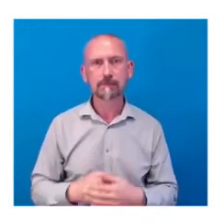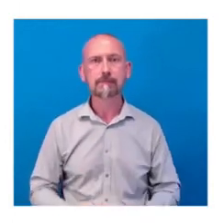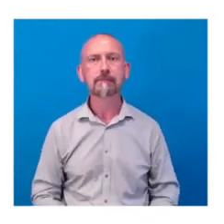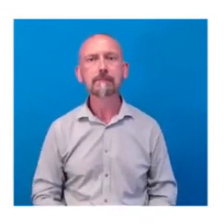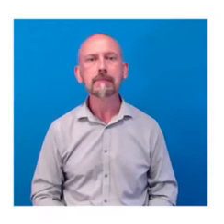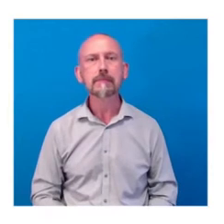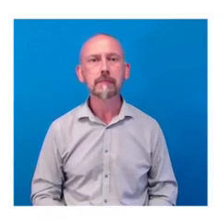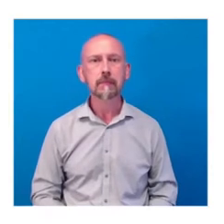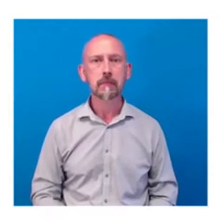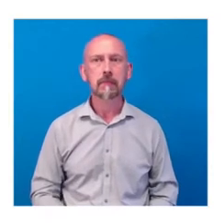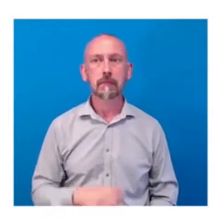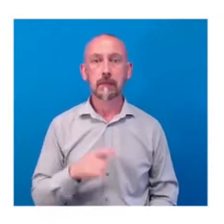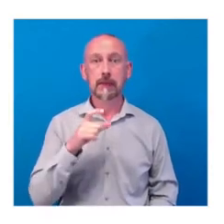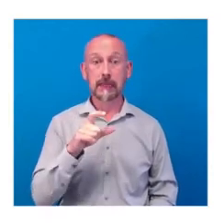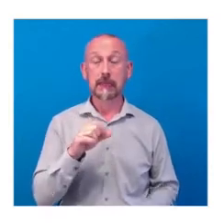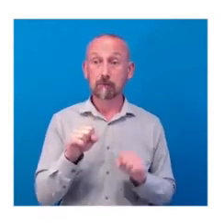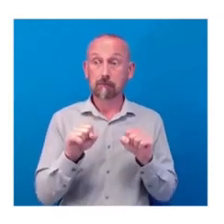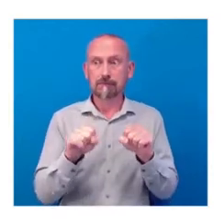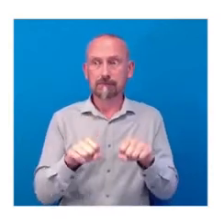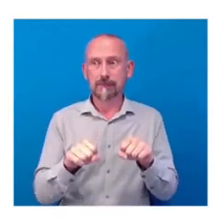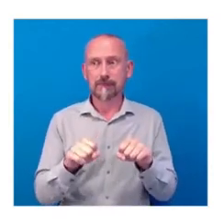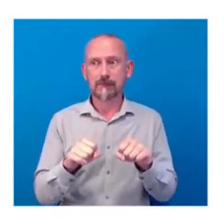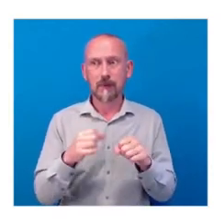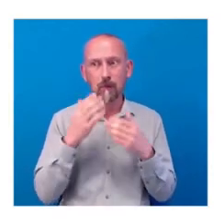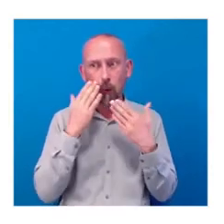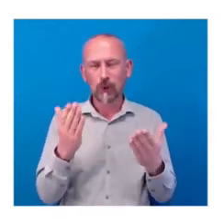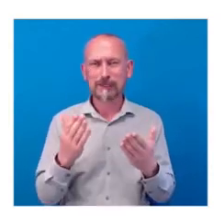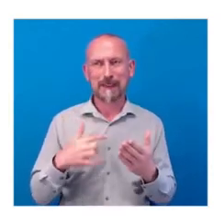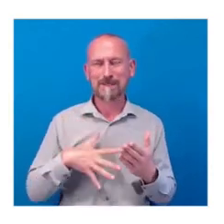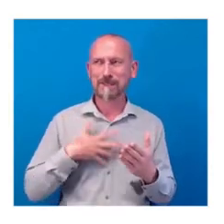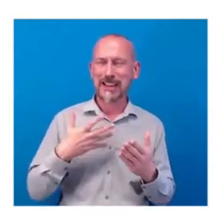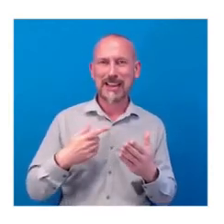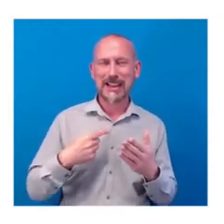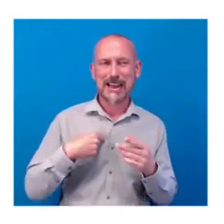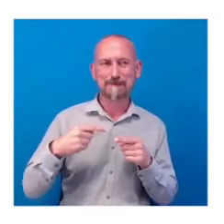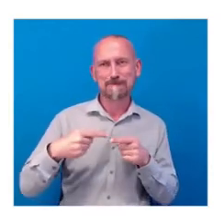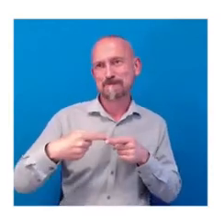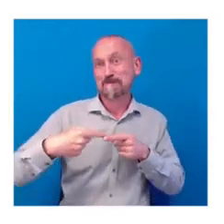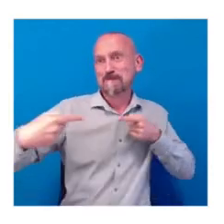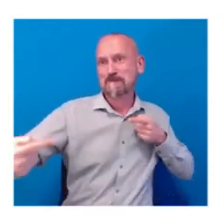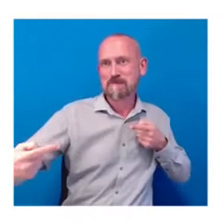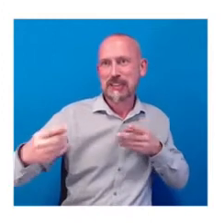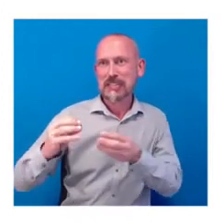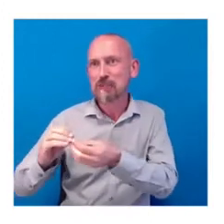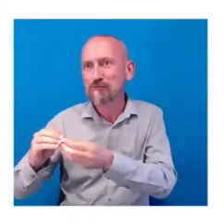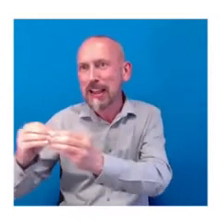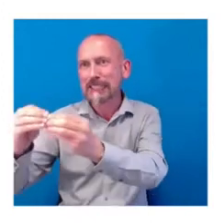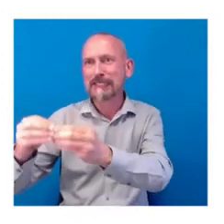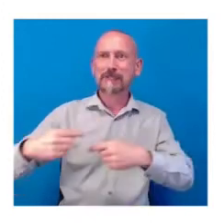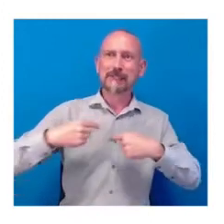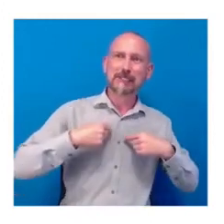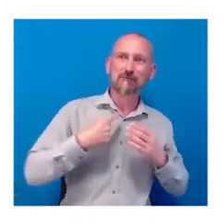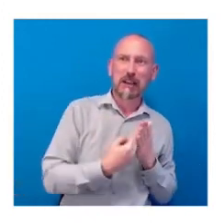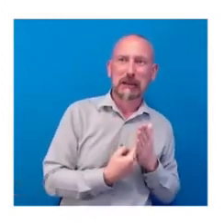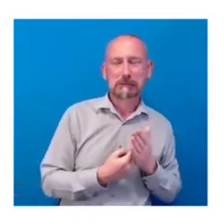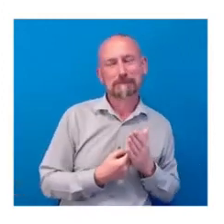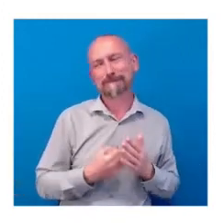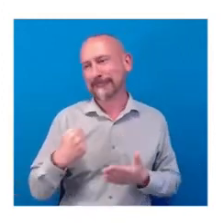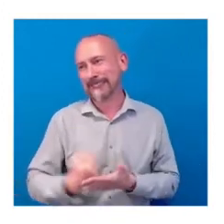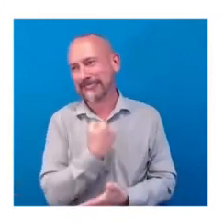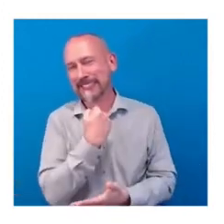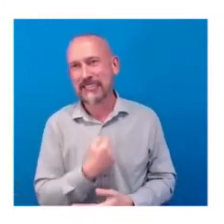to be in the regulator camp on the opposite side to creativity, but never mind. Yeah, I'll talk through some